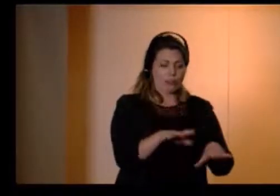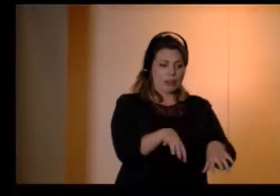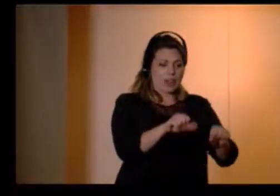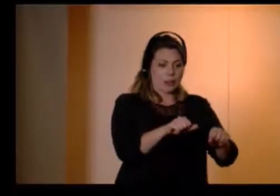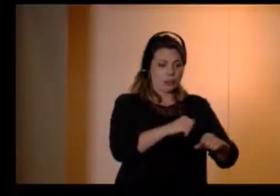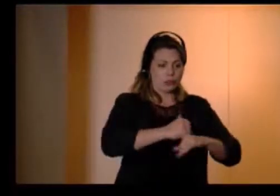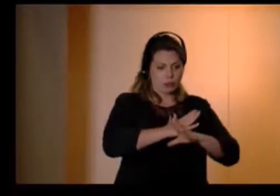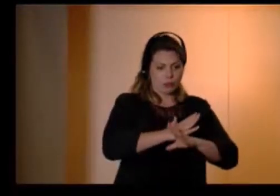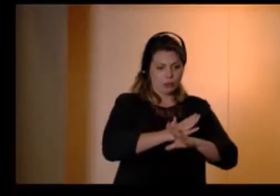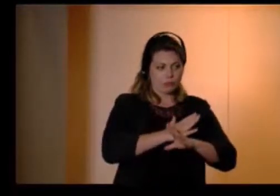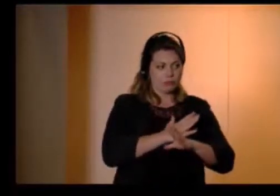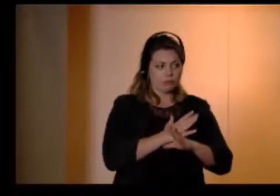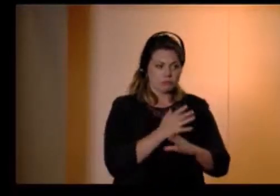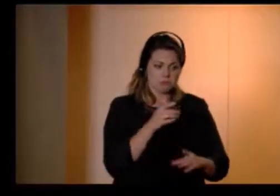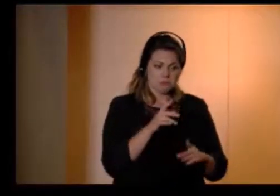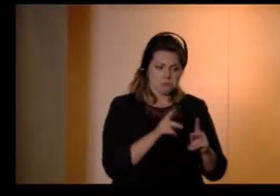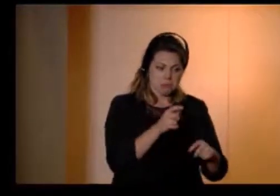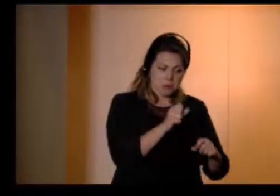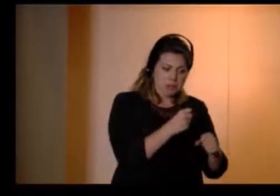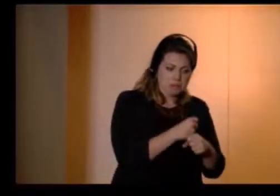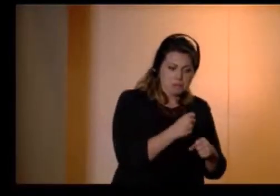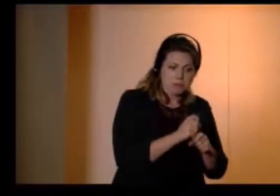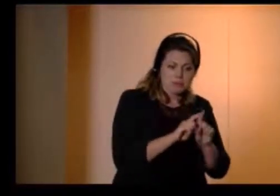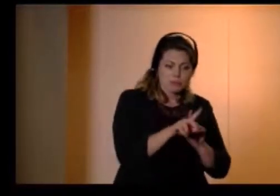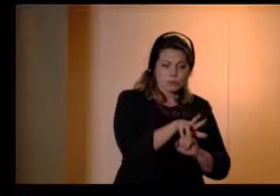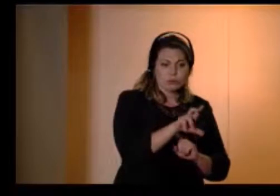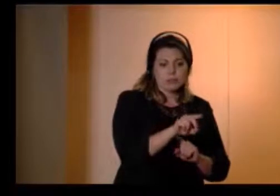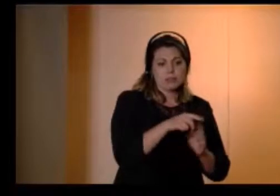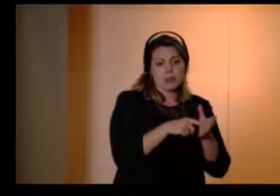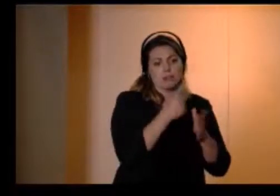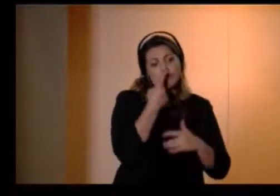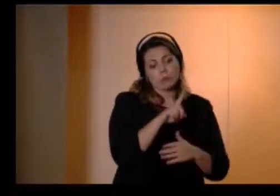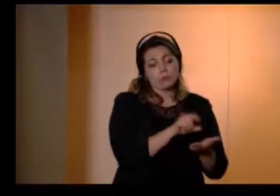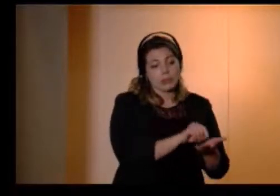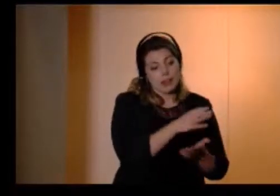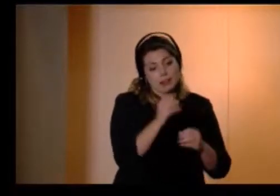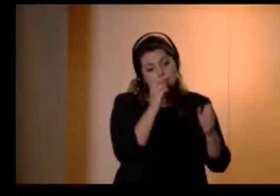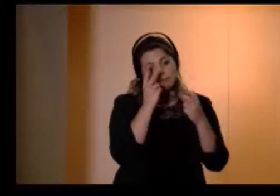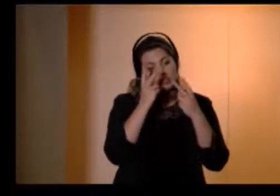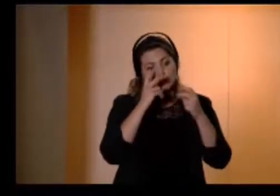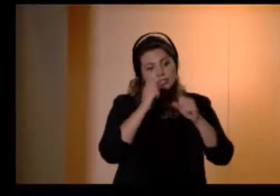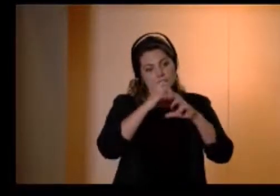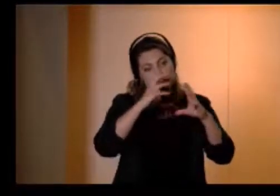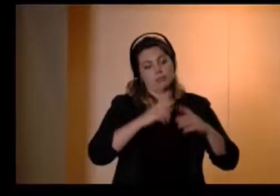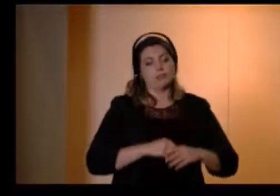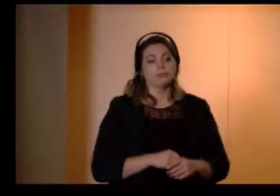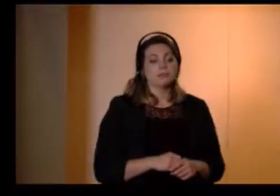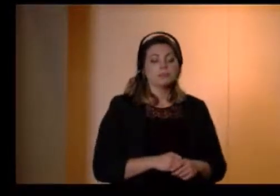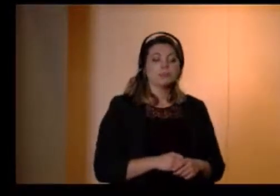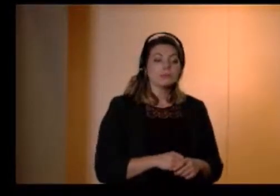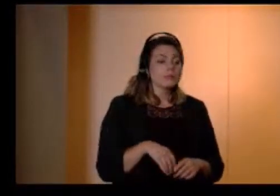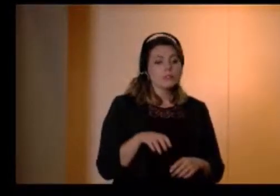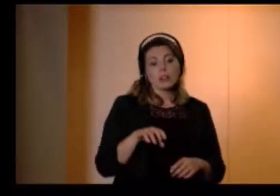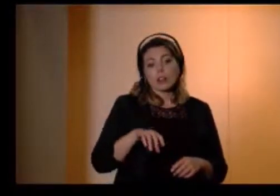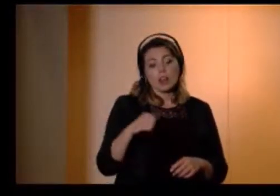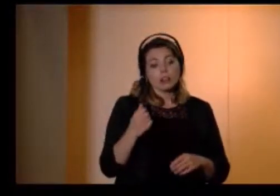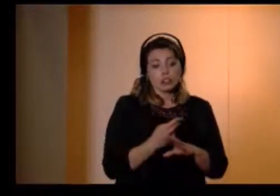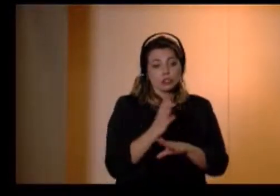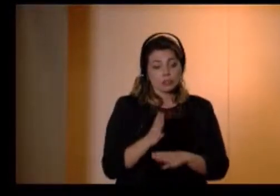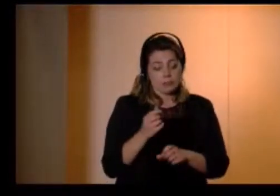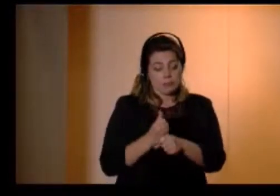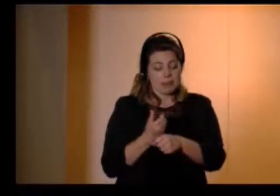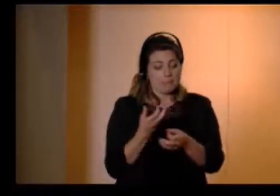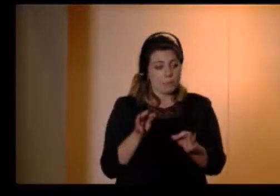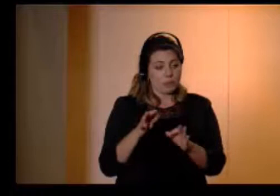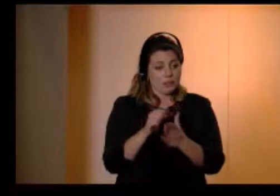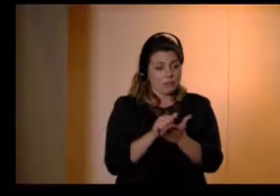to create these types of 3D models for printing and visualization. So any user who makes a free account